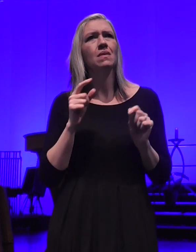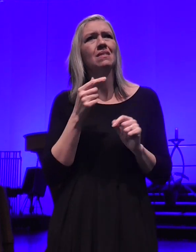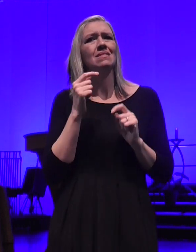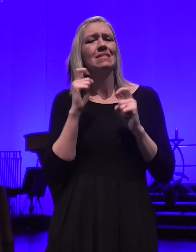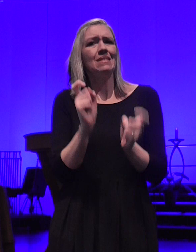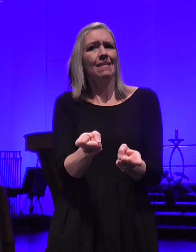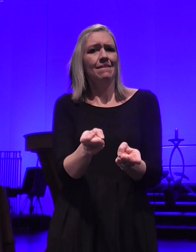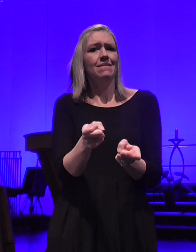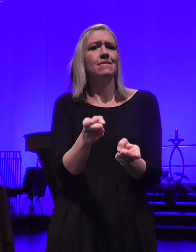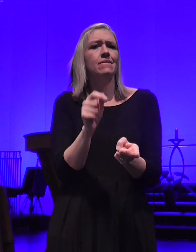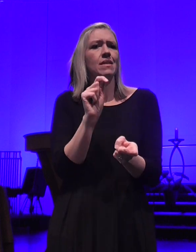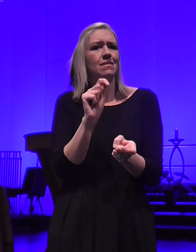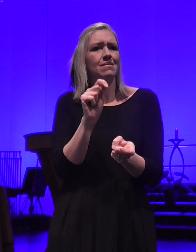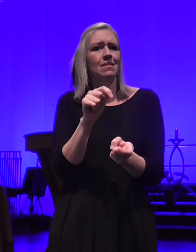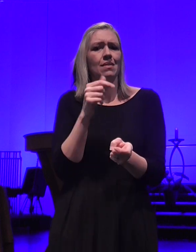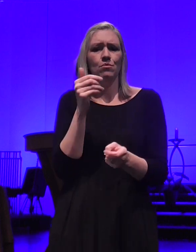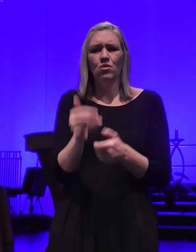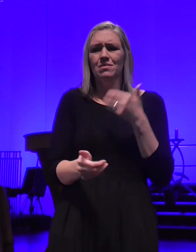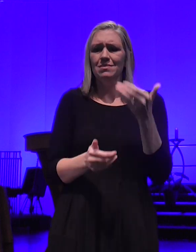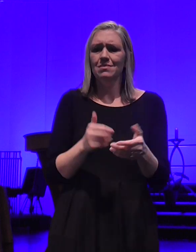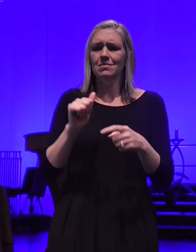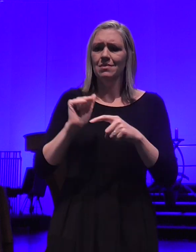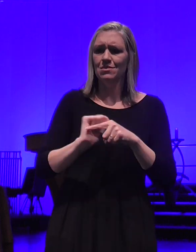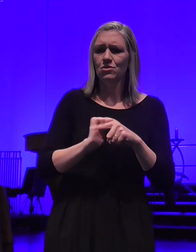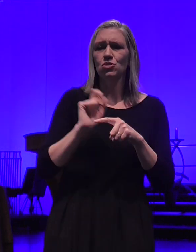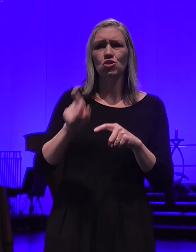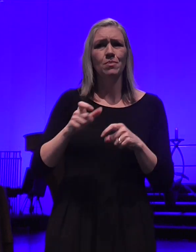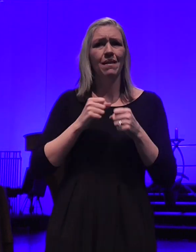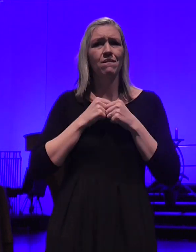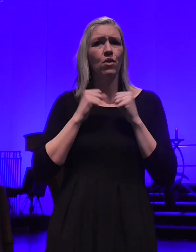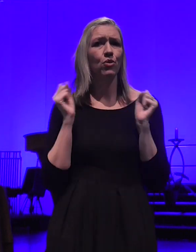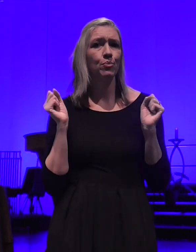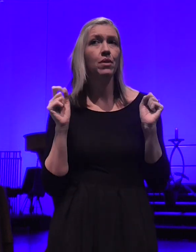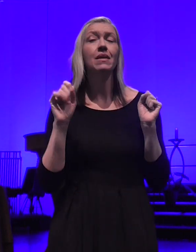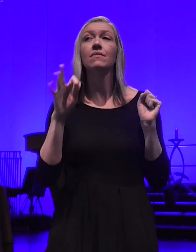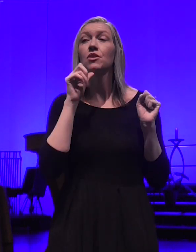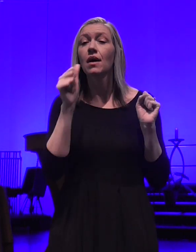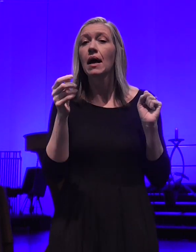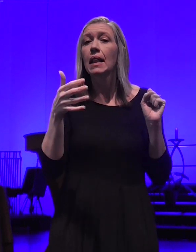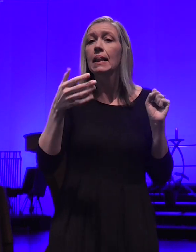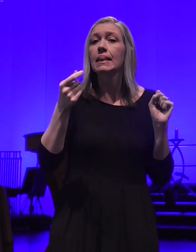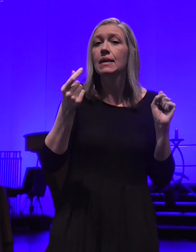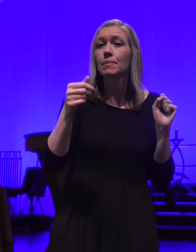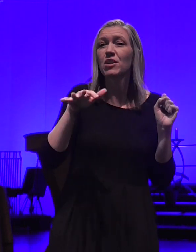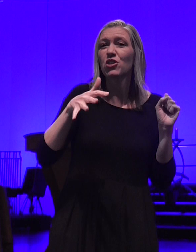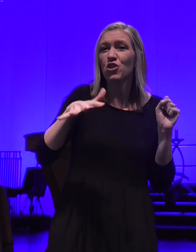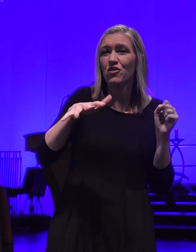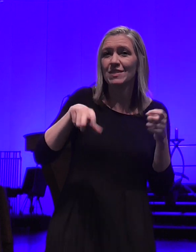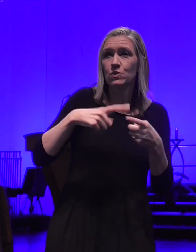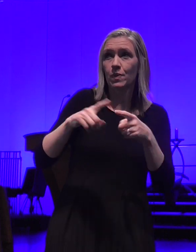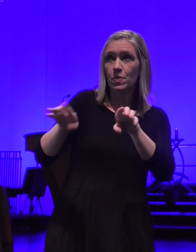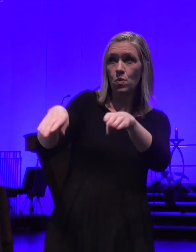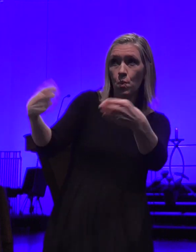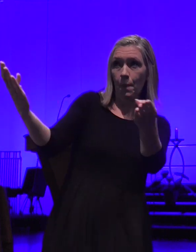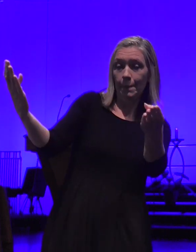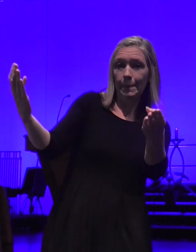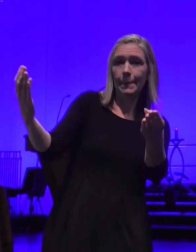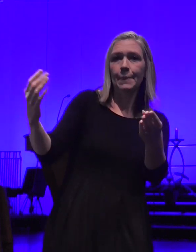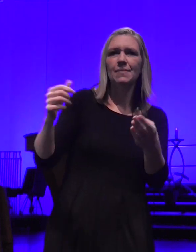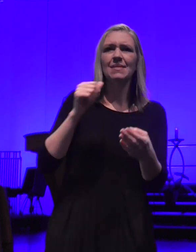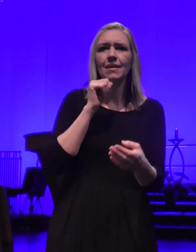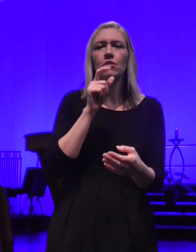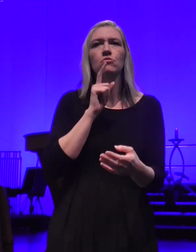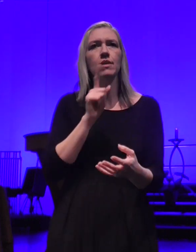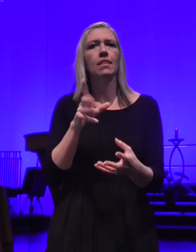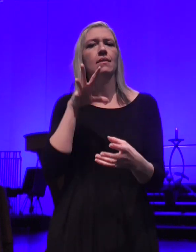vulnerable kind of exercise. If you're not a little nervous when they're opening the present, you're not truly engaging